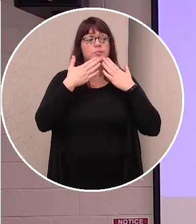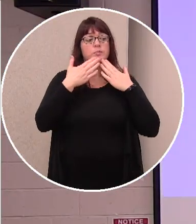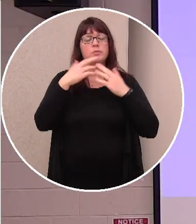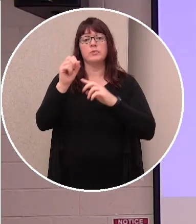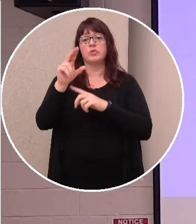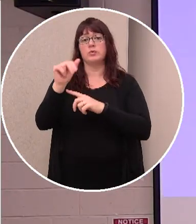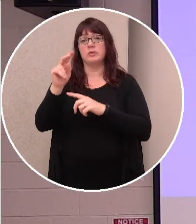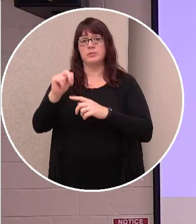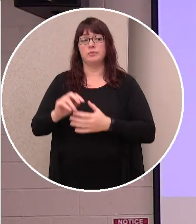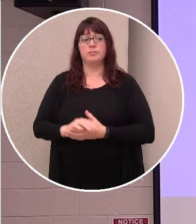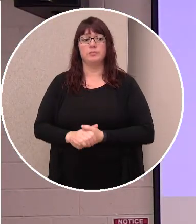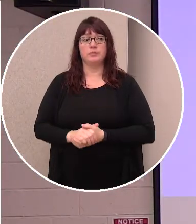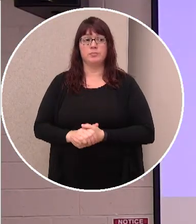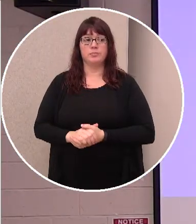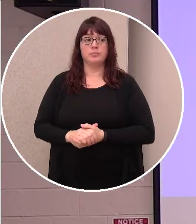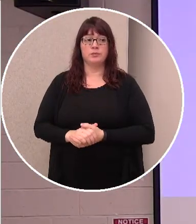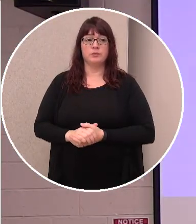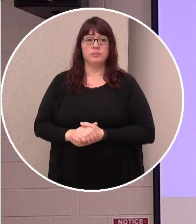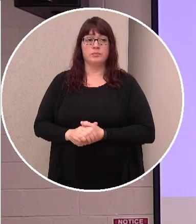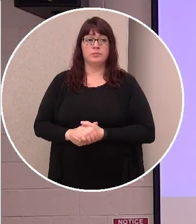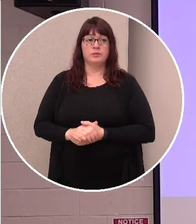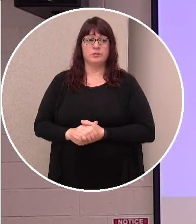Susan.